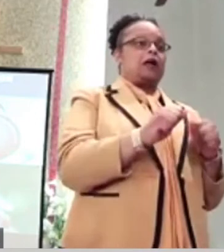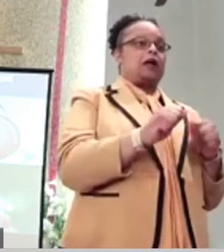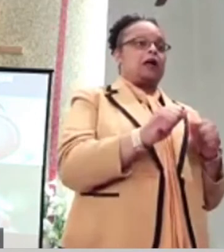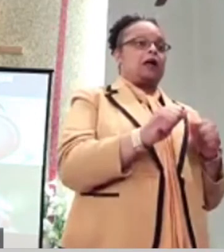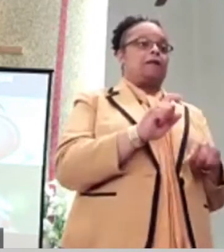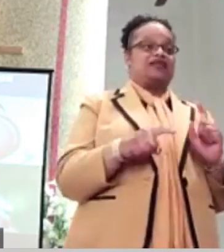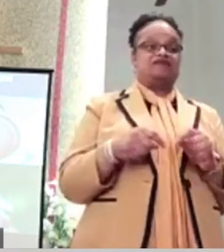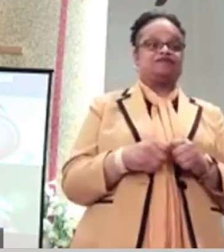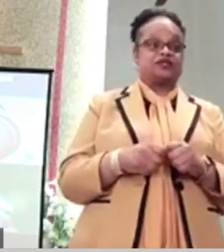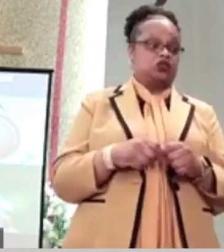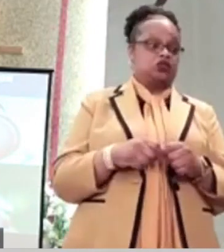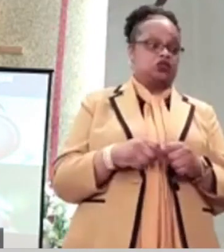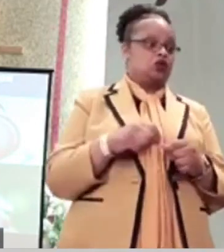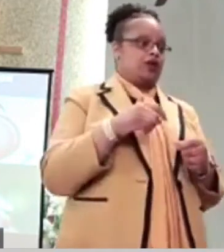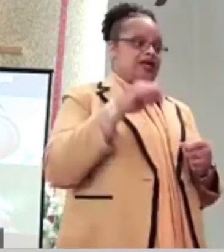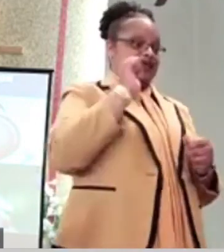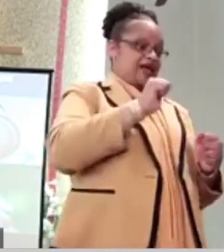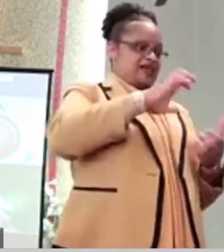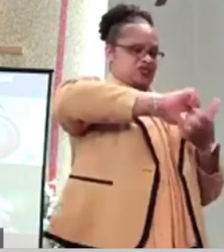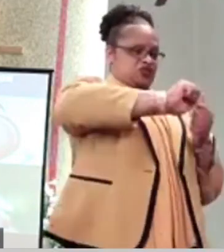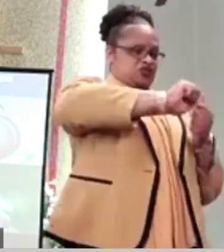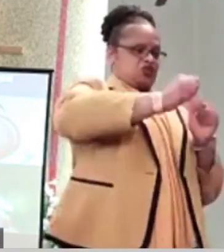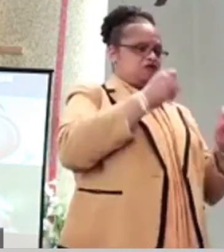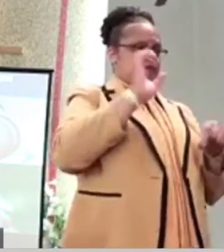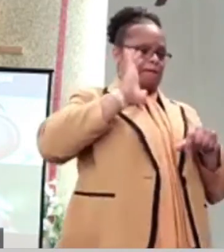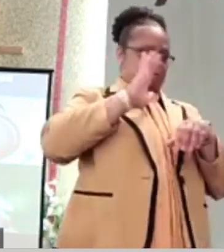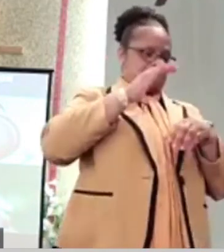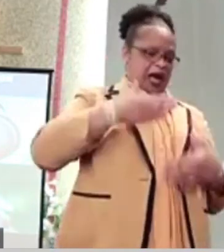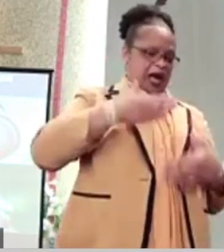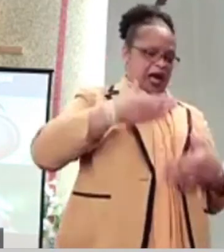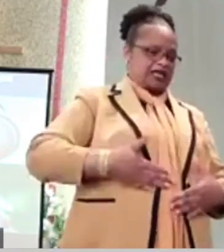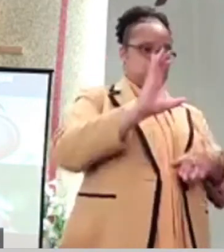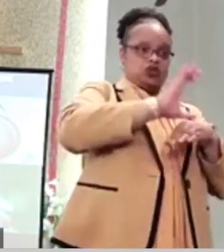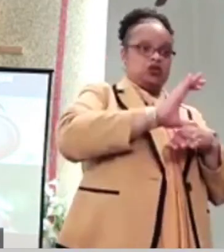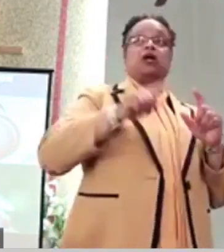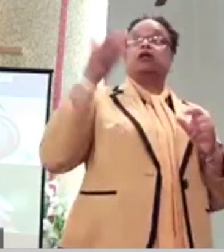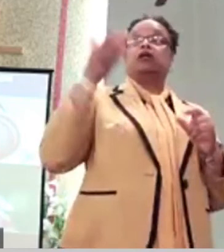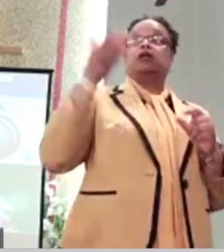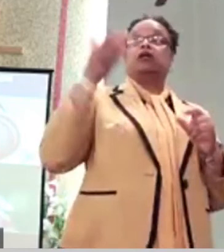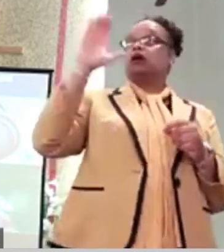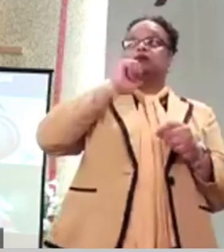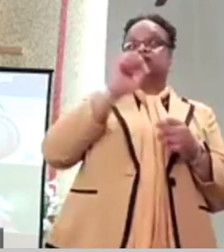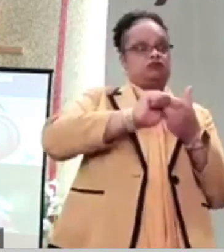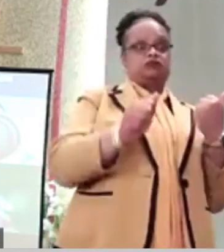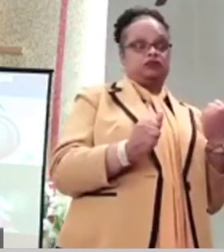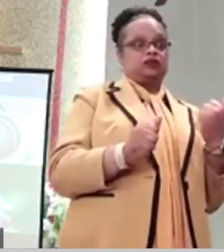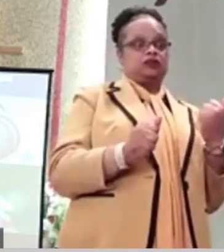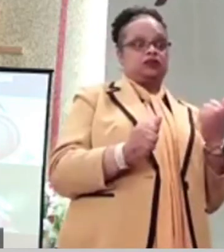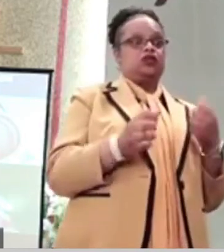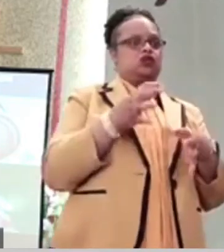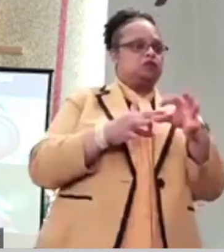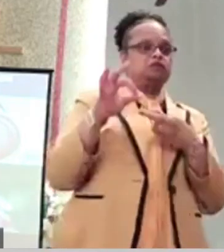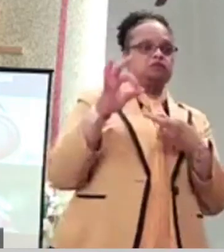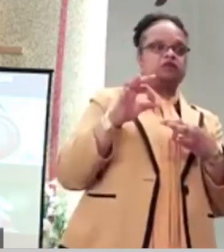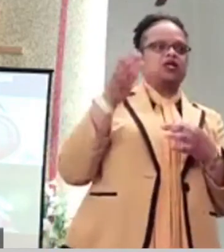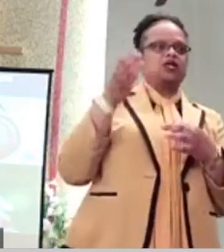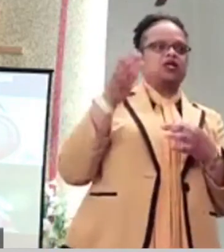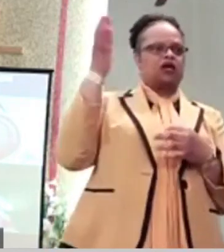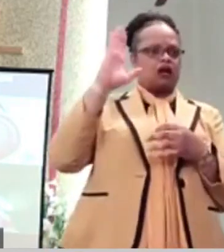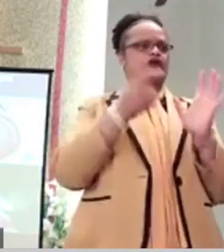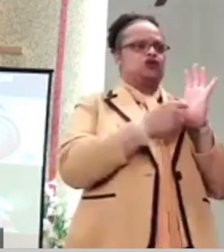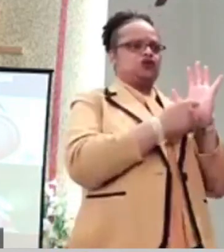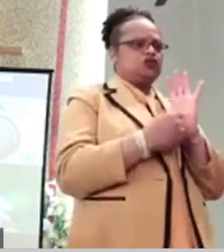body, which is the church, our God did not squish us. Instead, our God